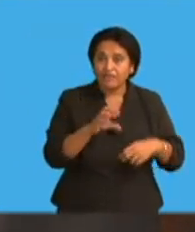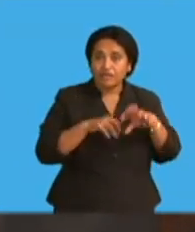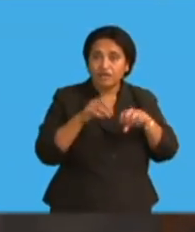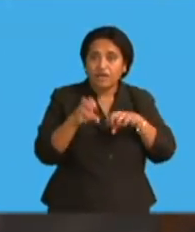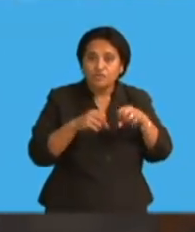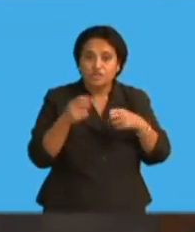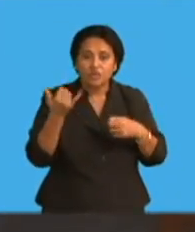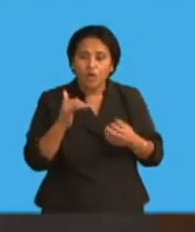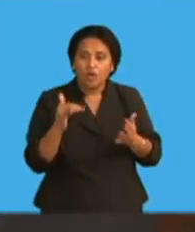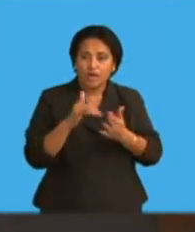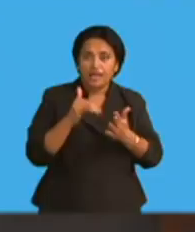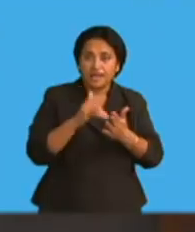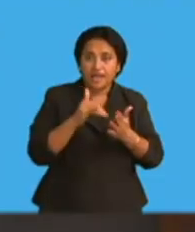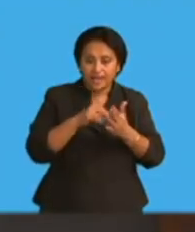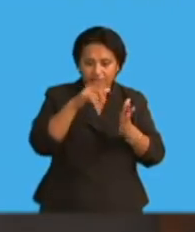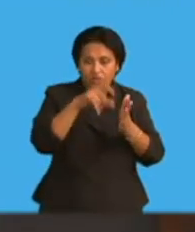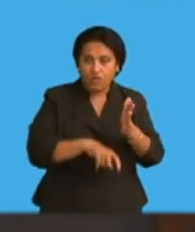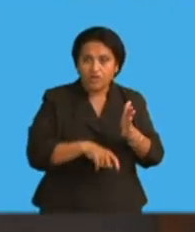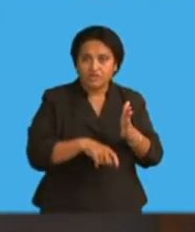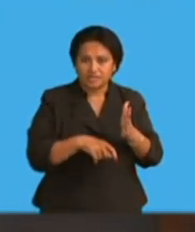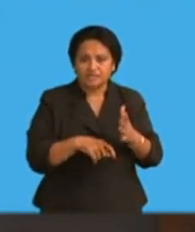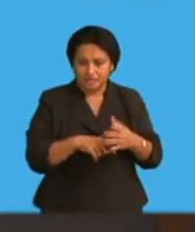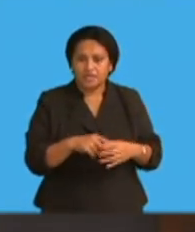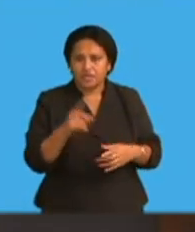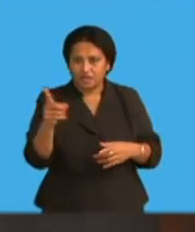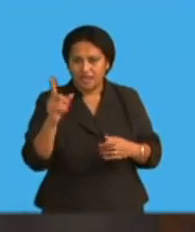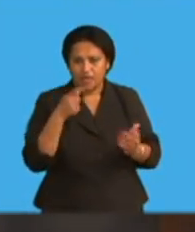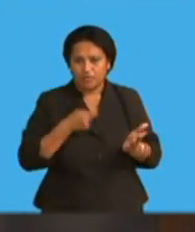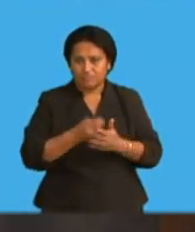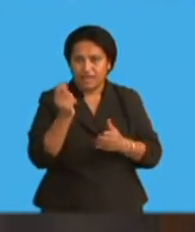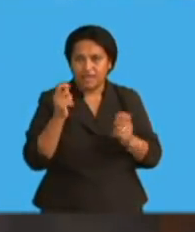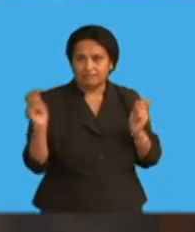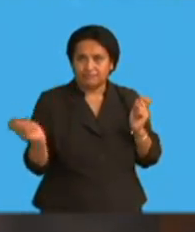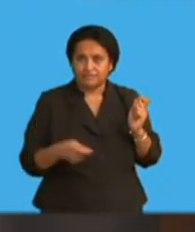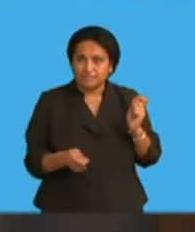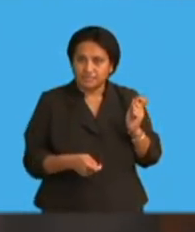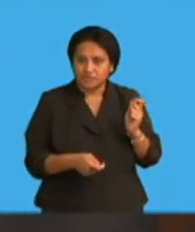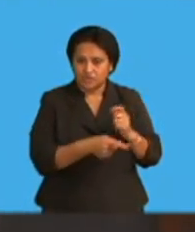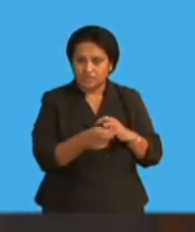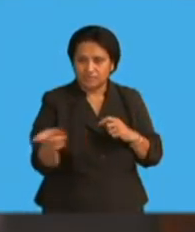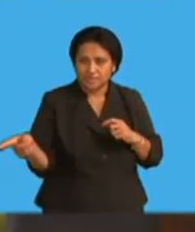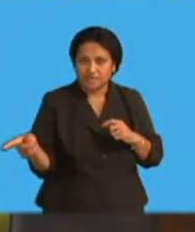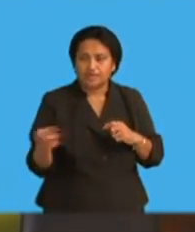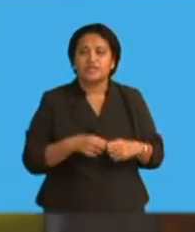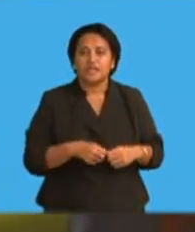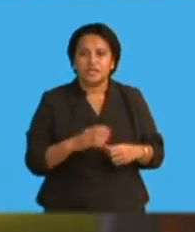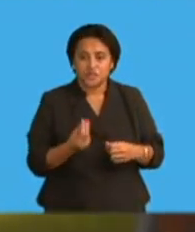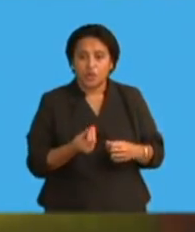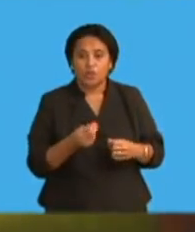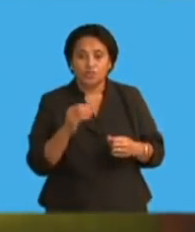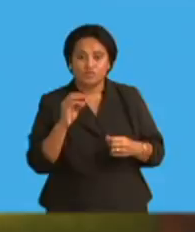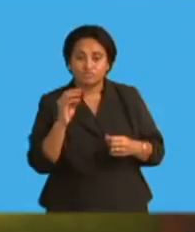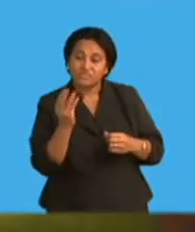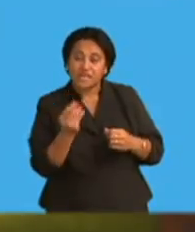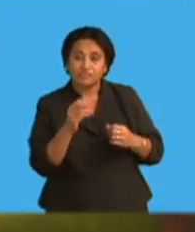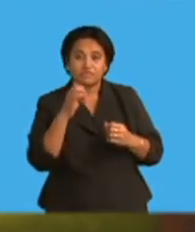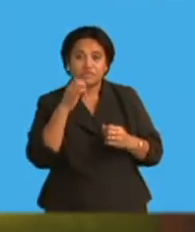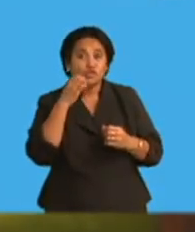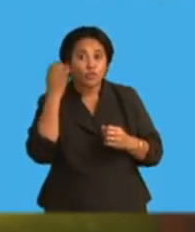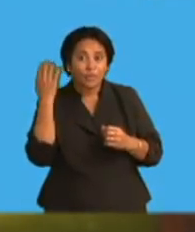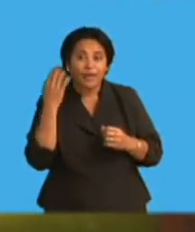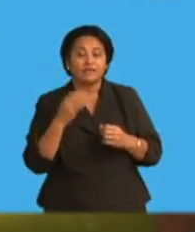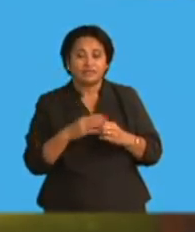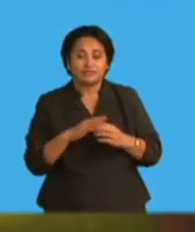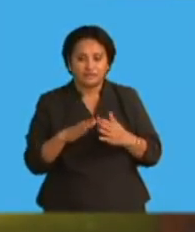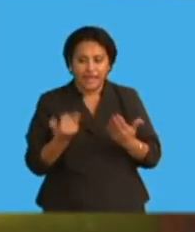we are working with the Fijian Competition and Commerce Commission to look at the monopolistic positions of those people who are the sole